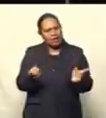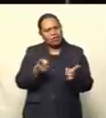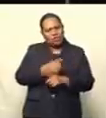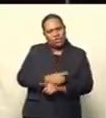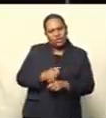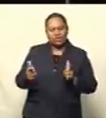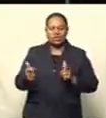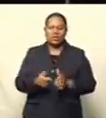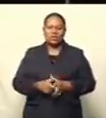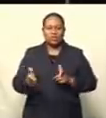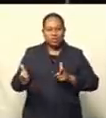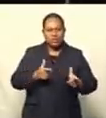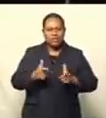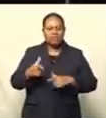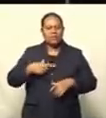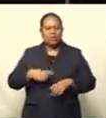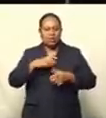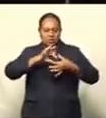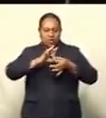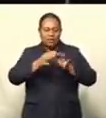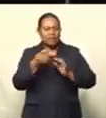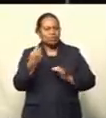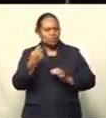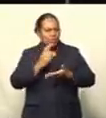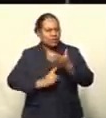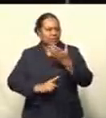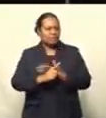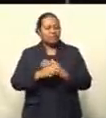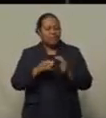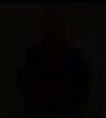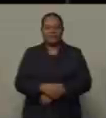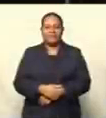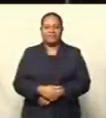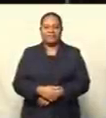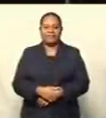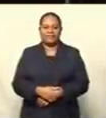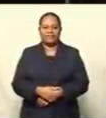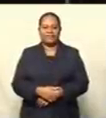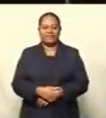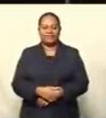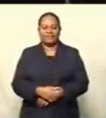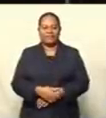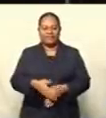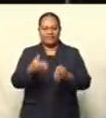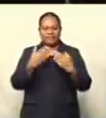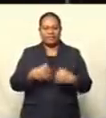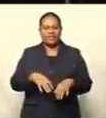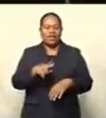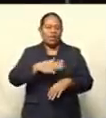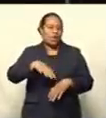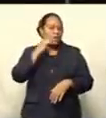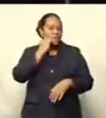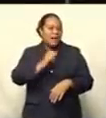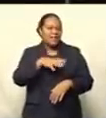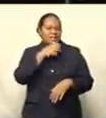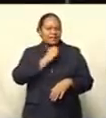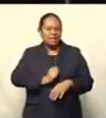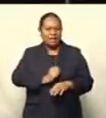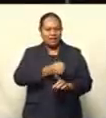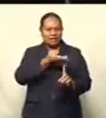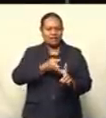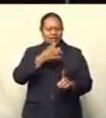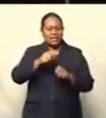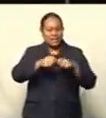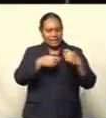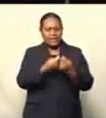draw closer. Australia Sevens coach Tim Walsh confirmed the news today. Former All Black Sevens rep and Hurricanes winger Salesi